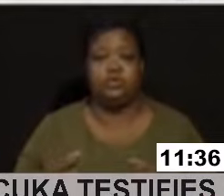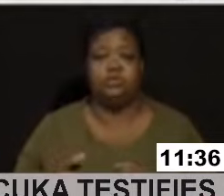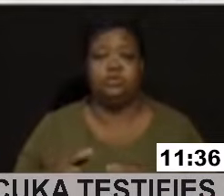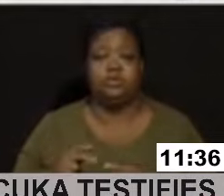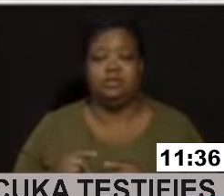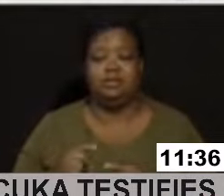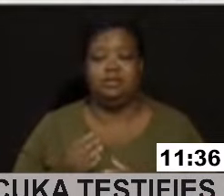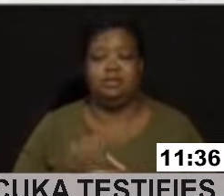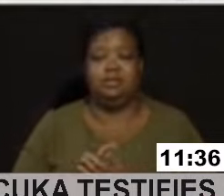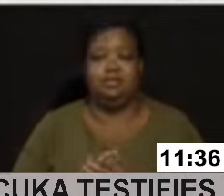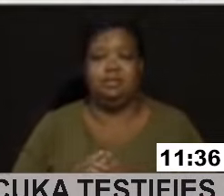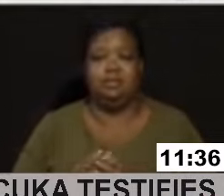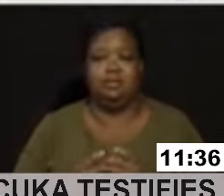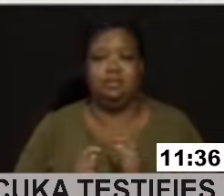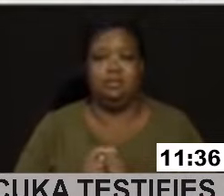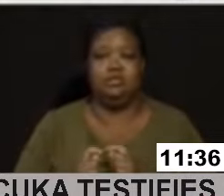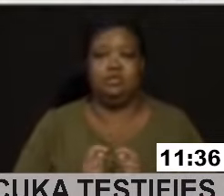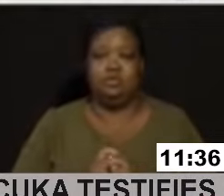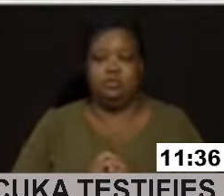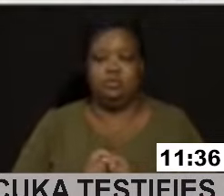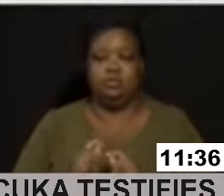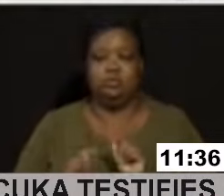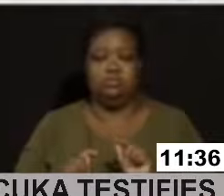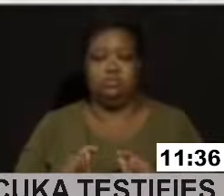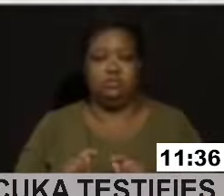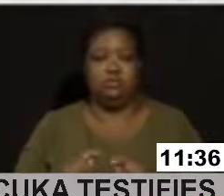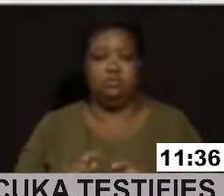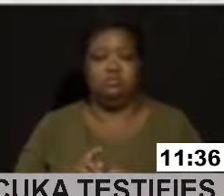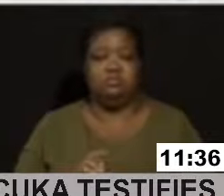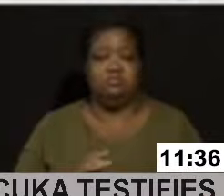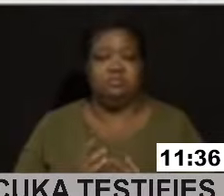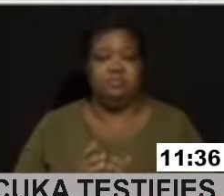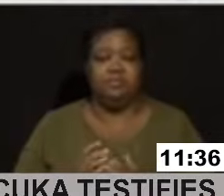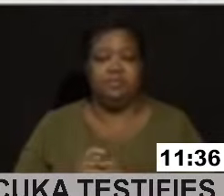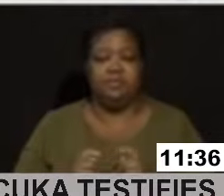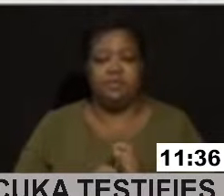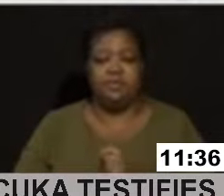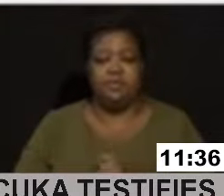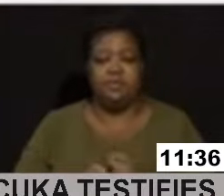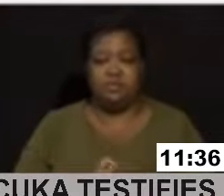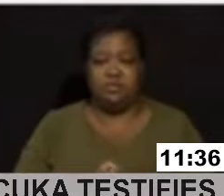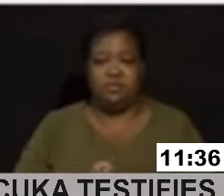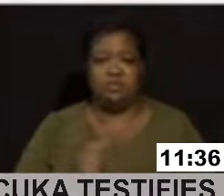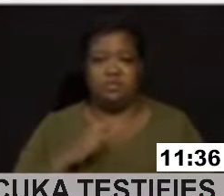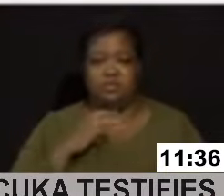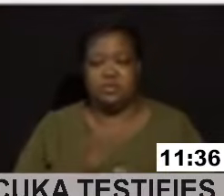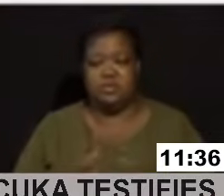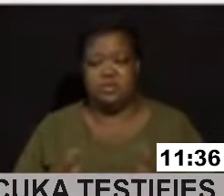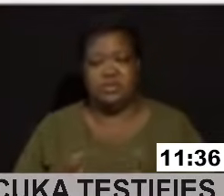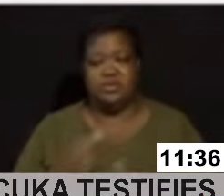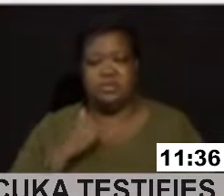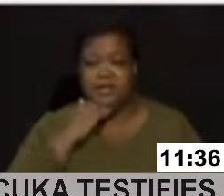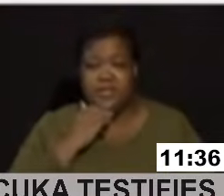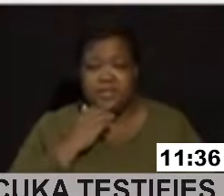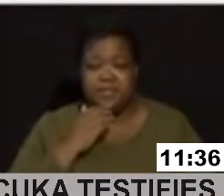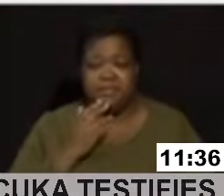those cases which you took a view you would not get a prosecution on. But I mean, most